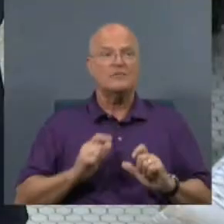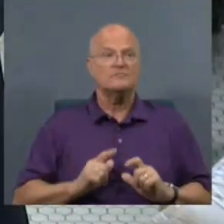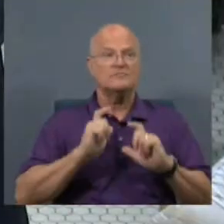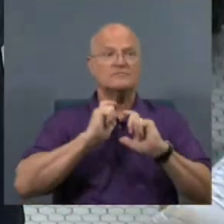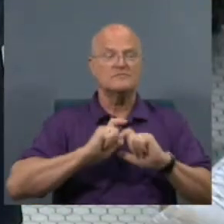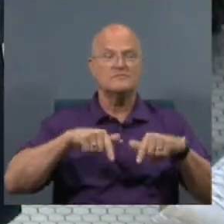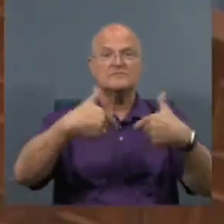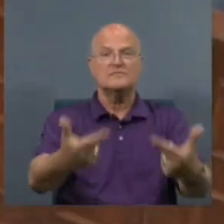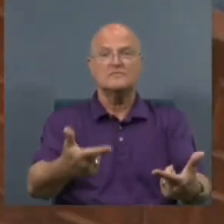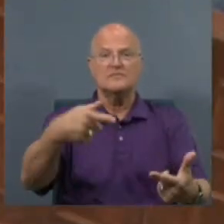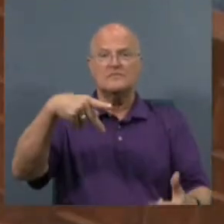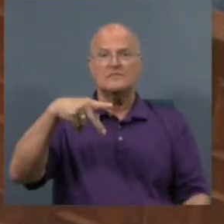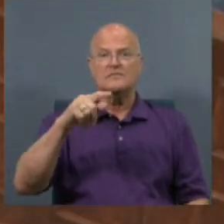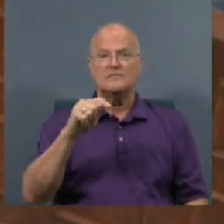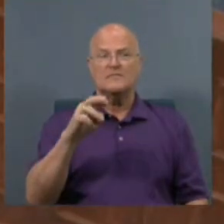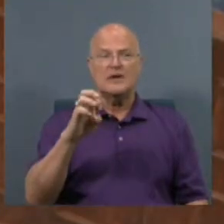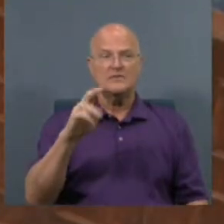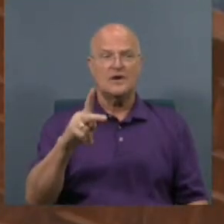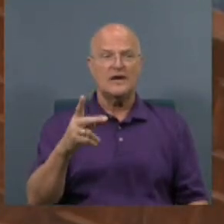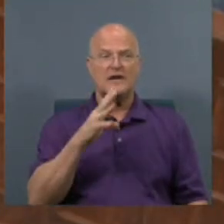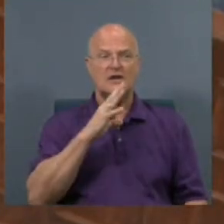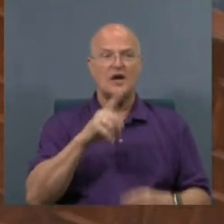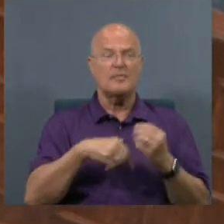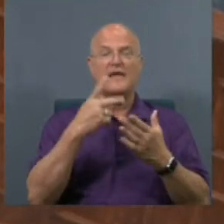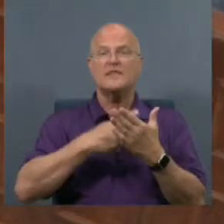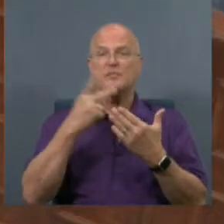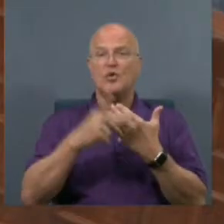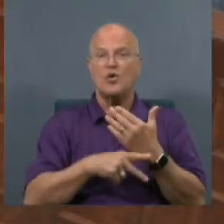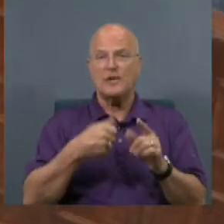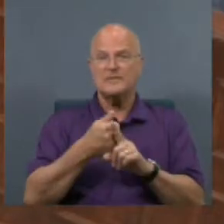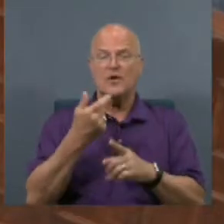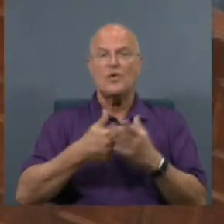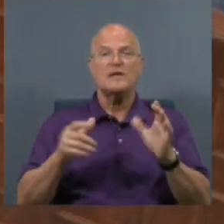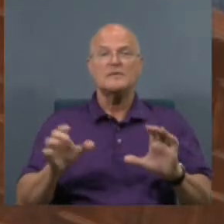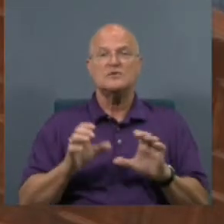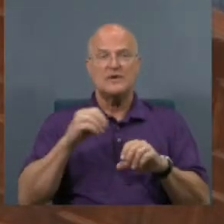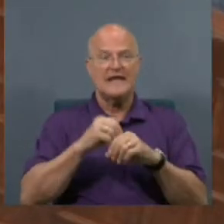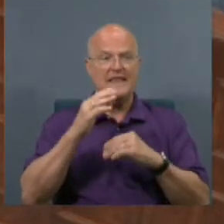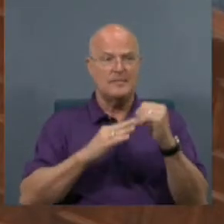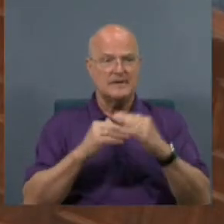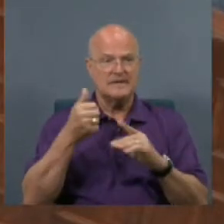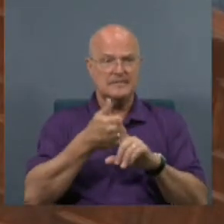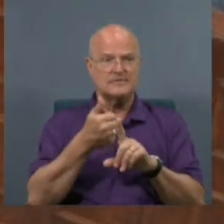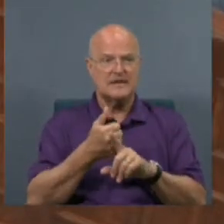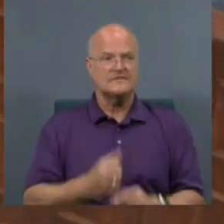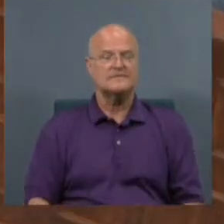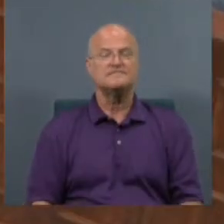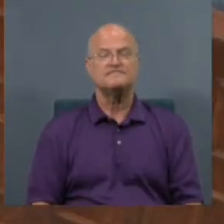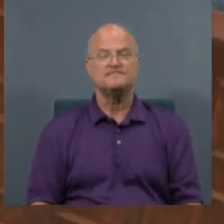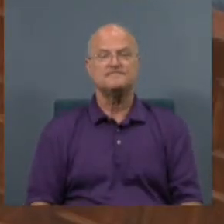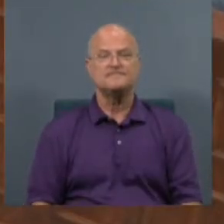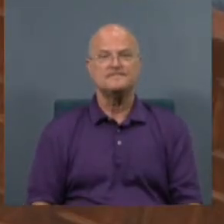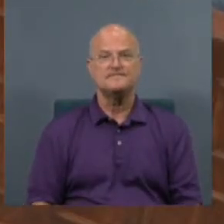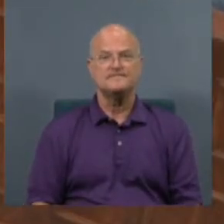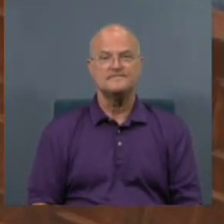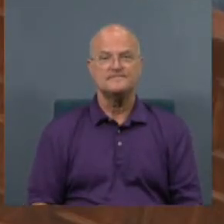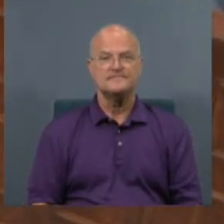over to Patrick and let him speak about what the program is and what they'll be doing in the building.